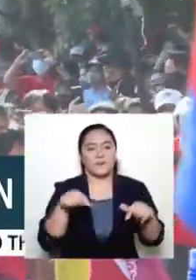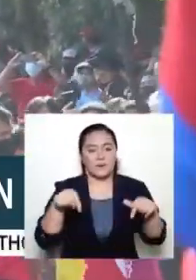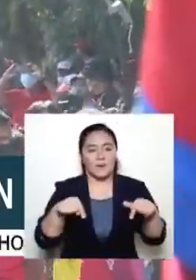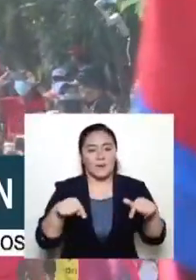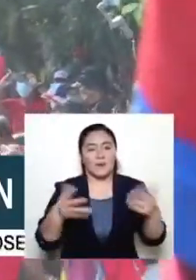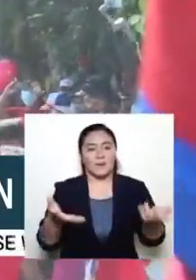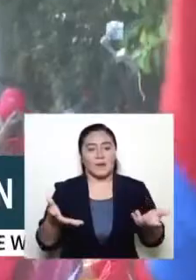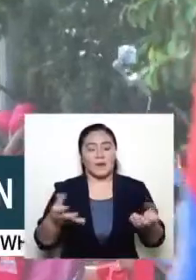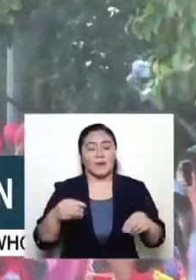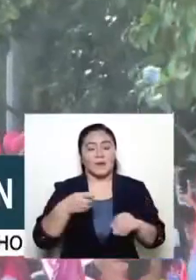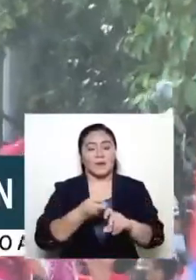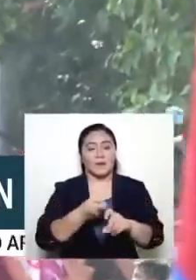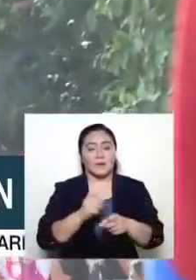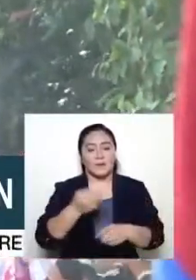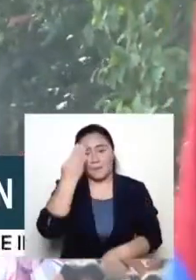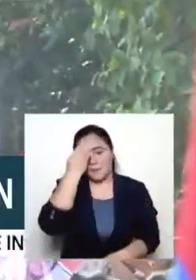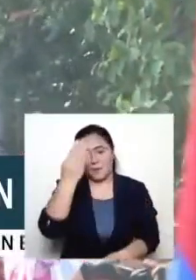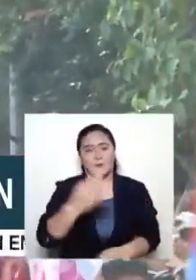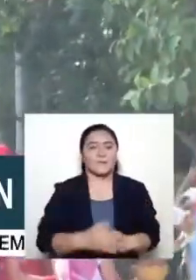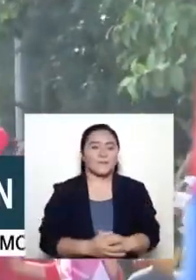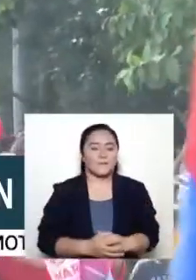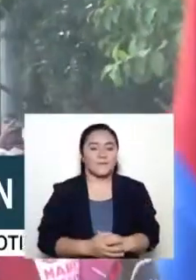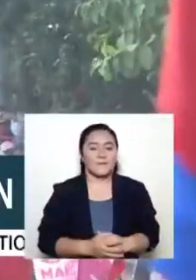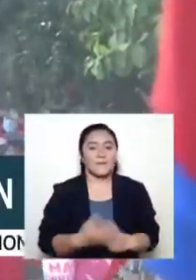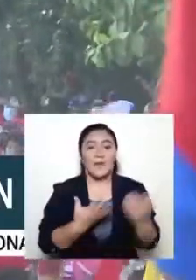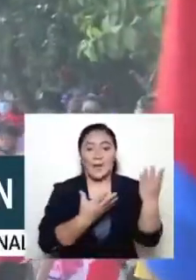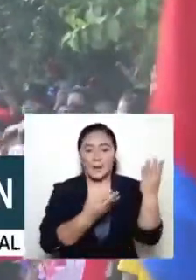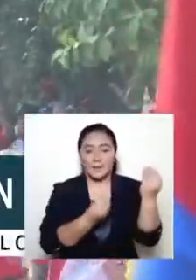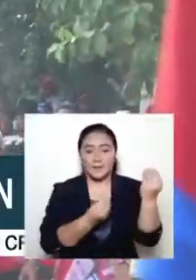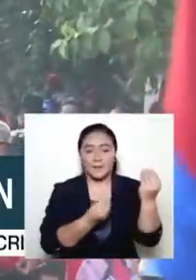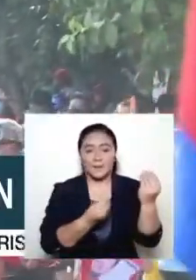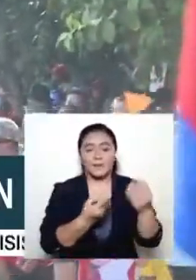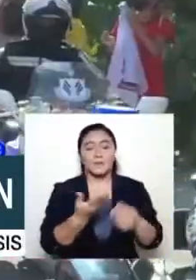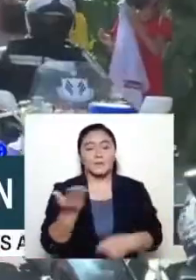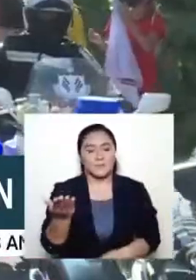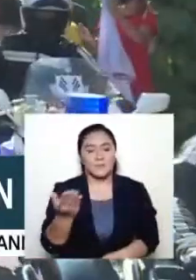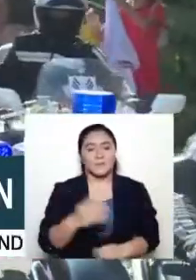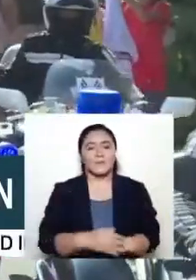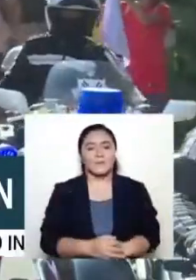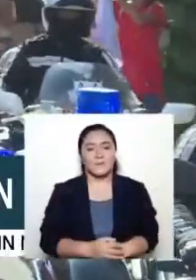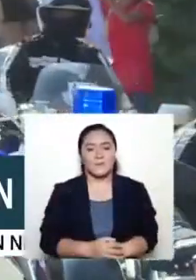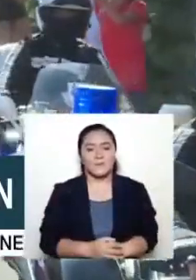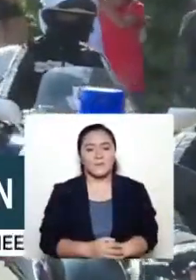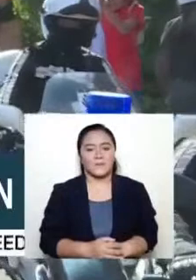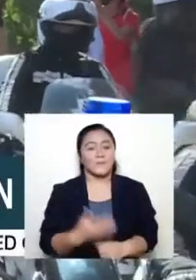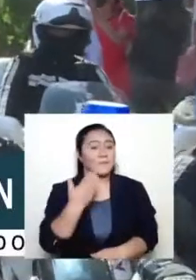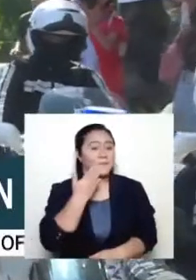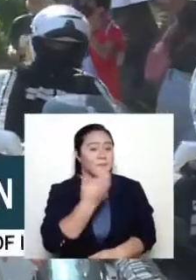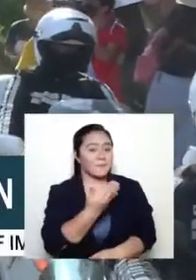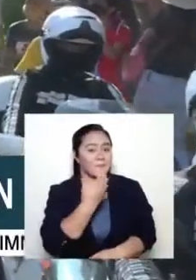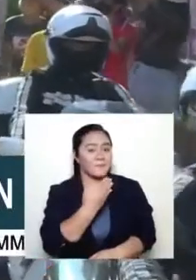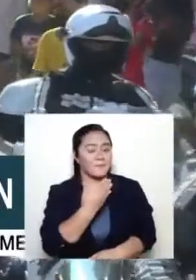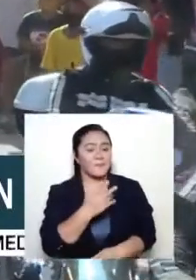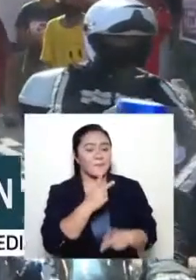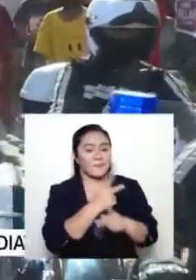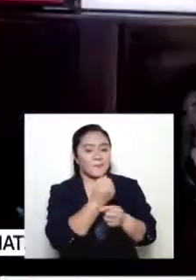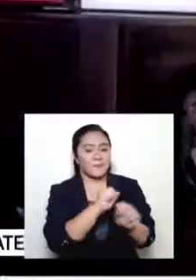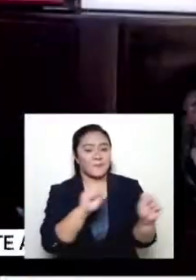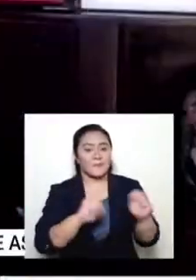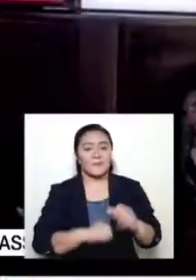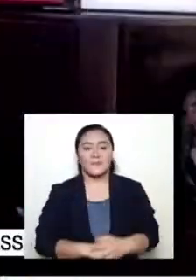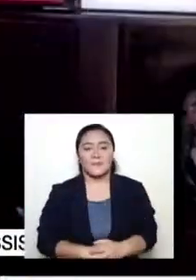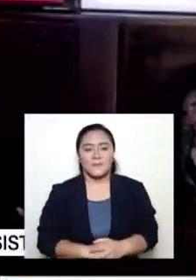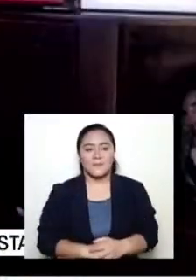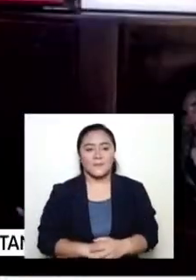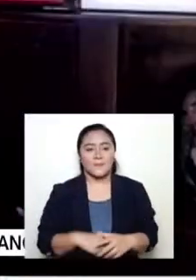of Bulacan. That is the latest from Bulacan. KC, back to you. Thanks a lot, Ina. Take care and you keep safe.